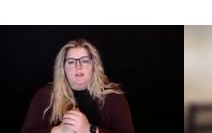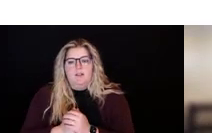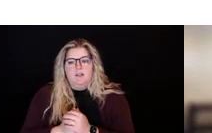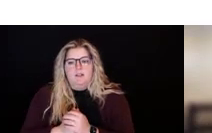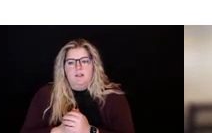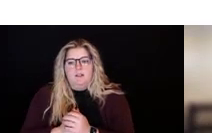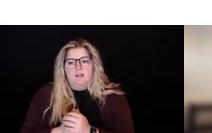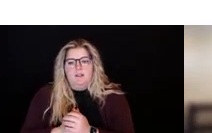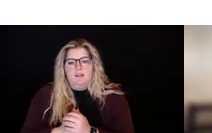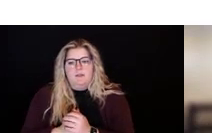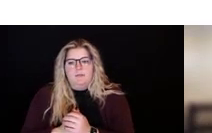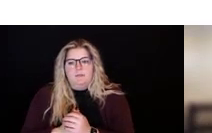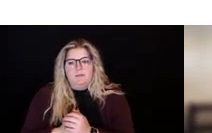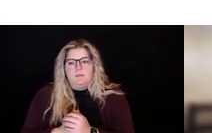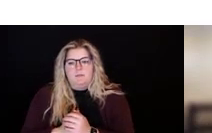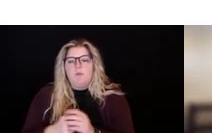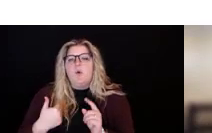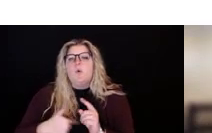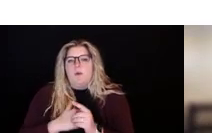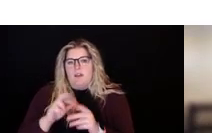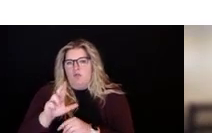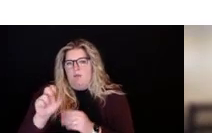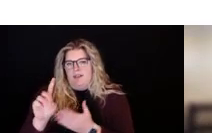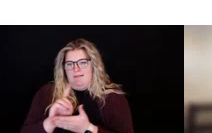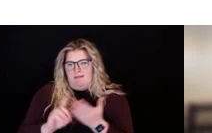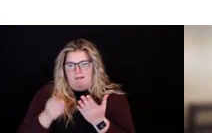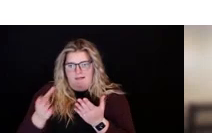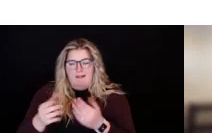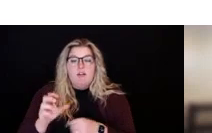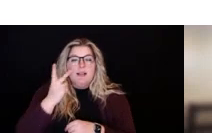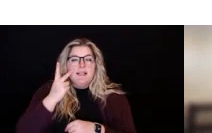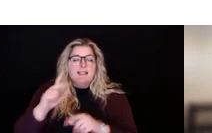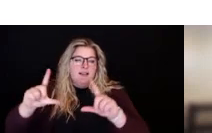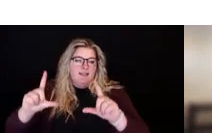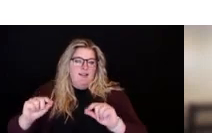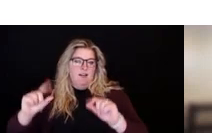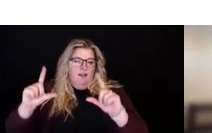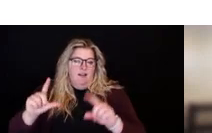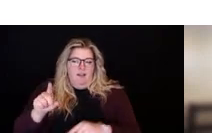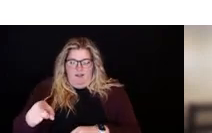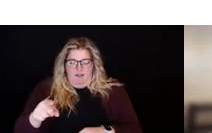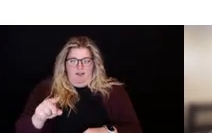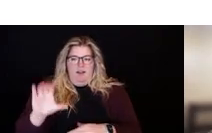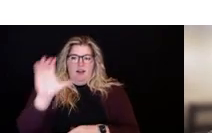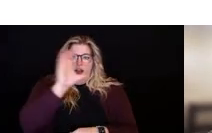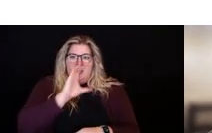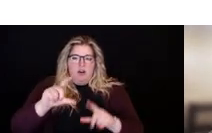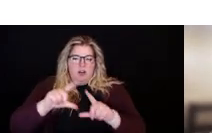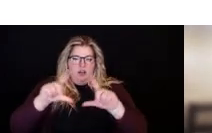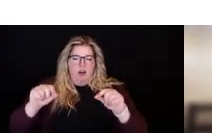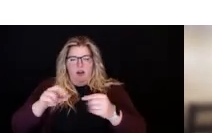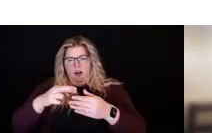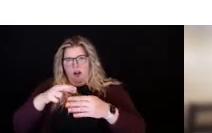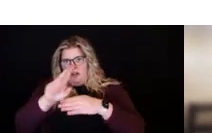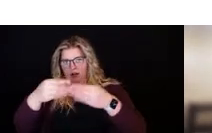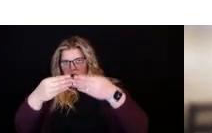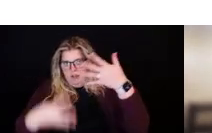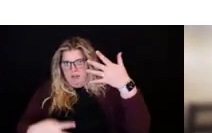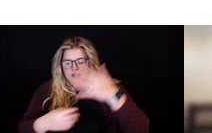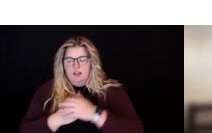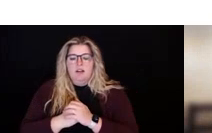we designed. We have a screenshot here of what the search results panel looks like on that new